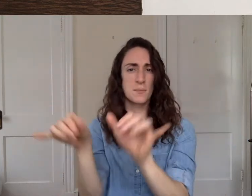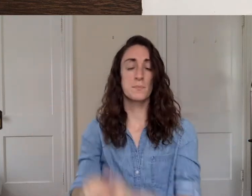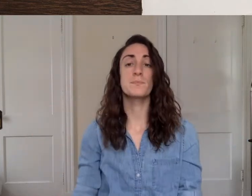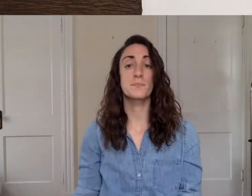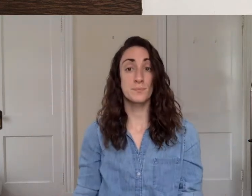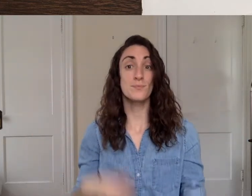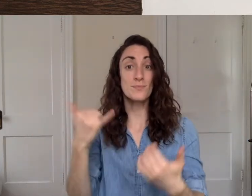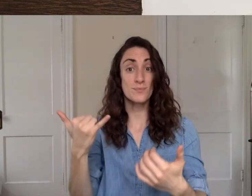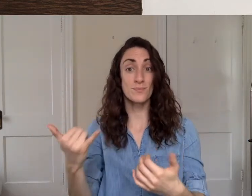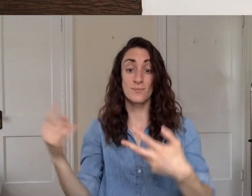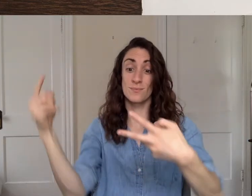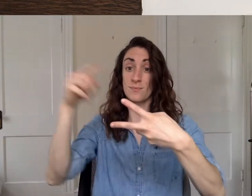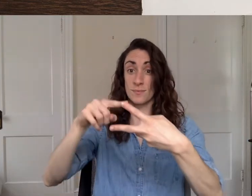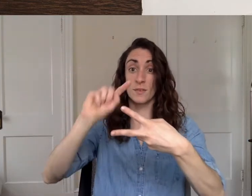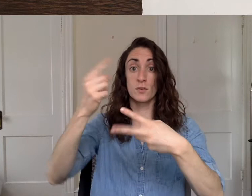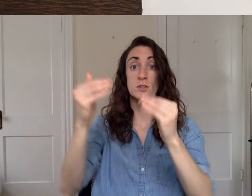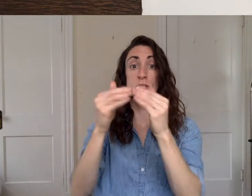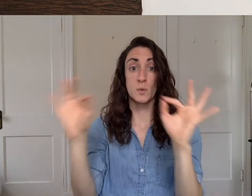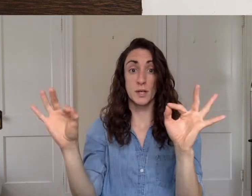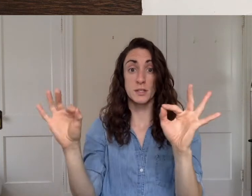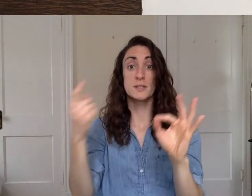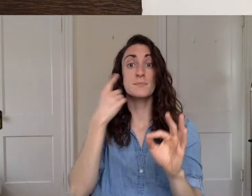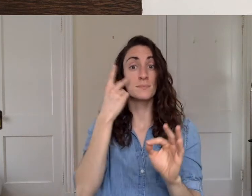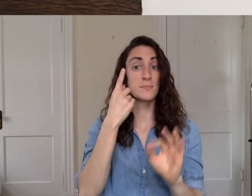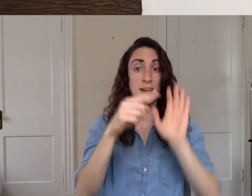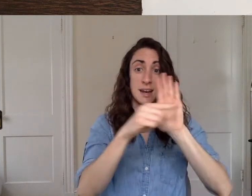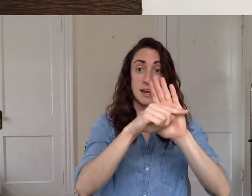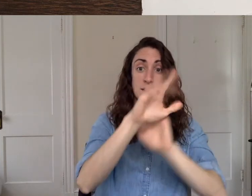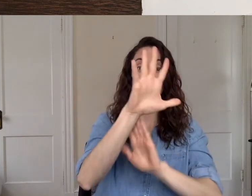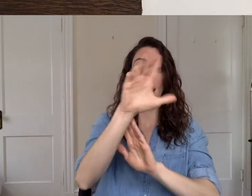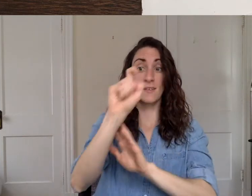plus 2y because that's equal to x.